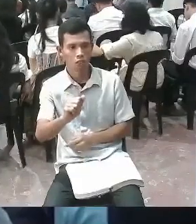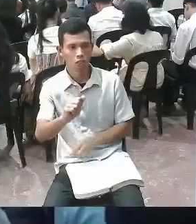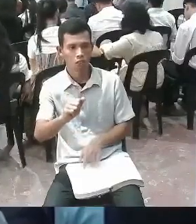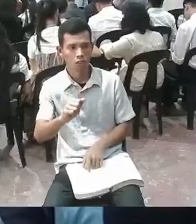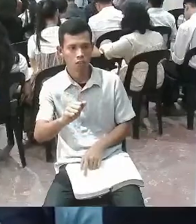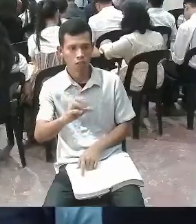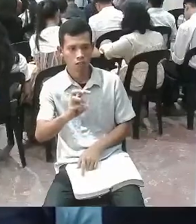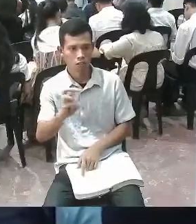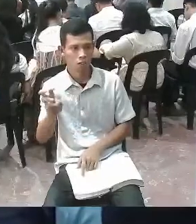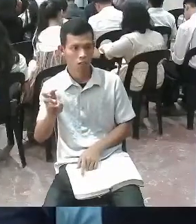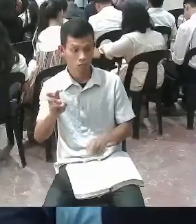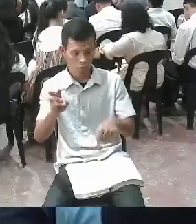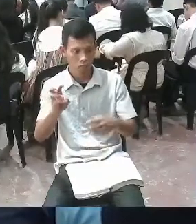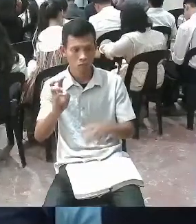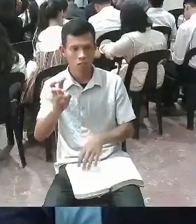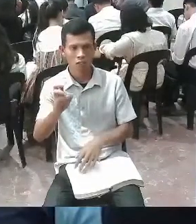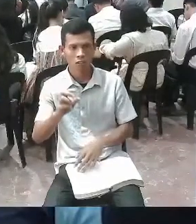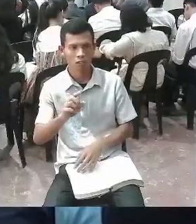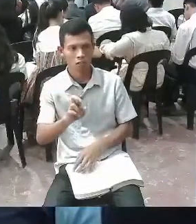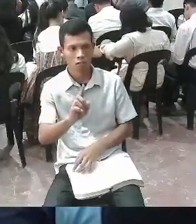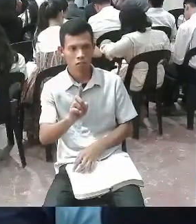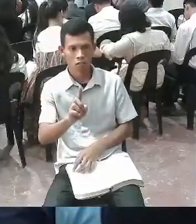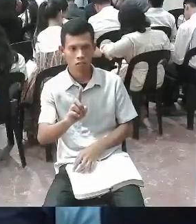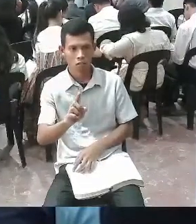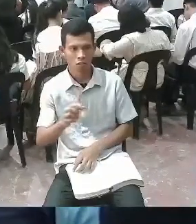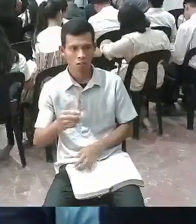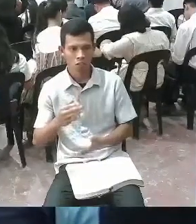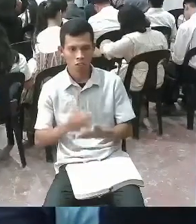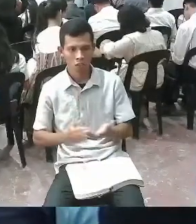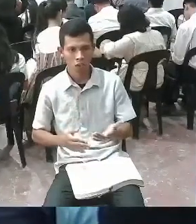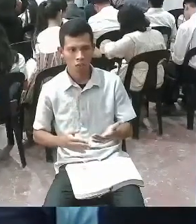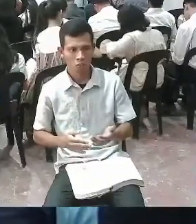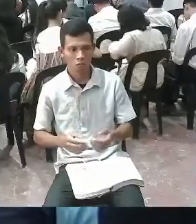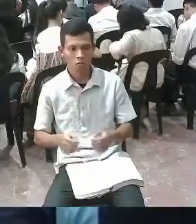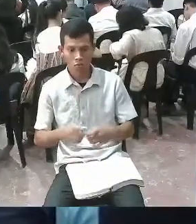Solomon of Hur, that had been the wife of Uriah.